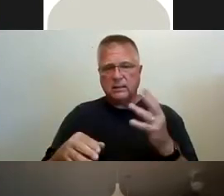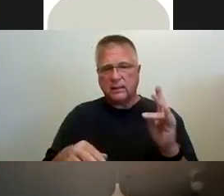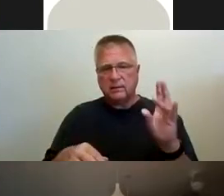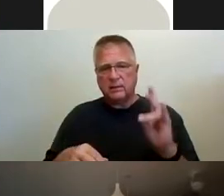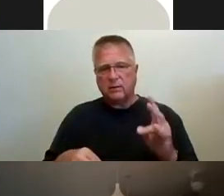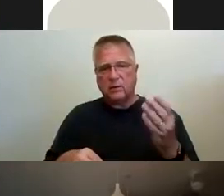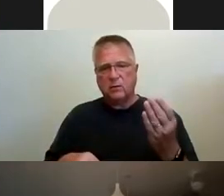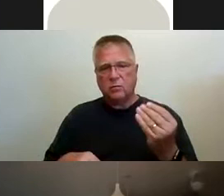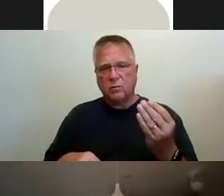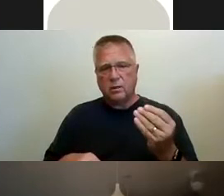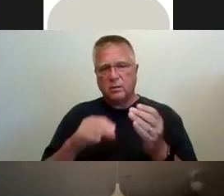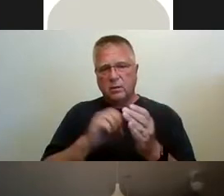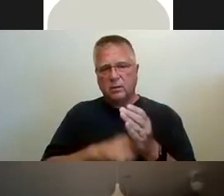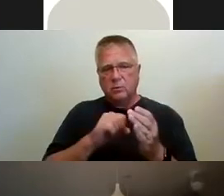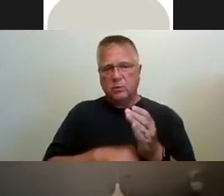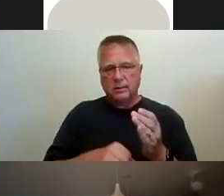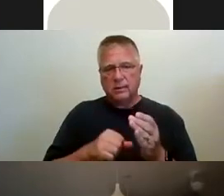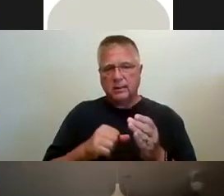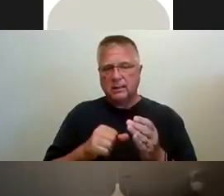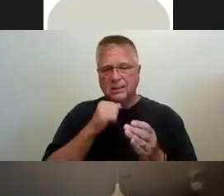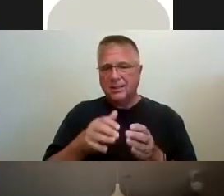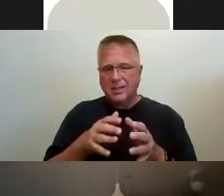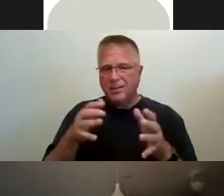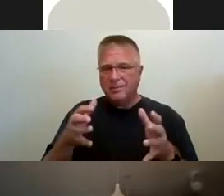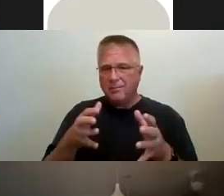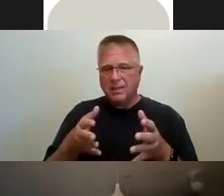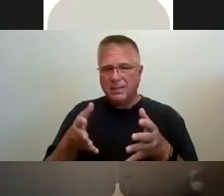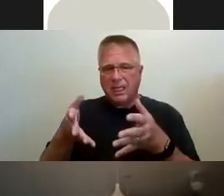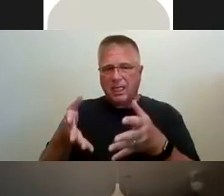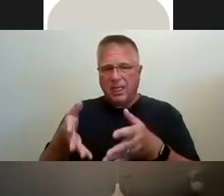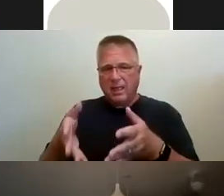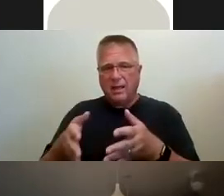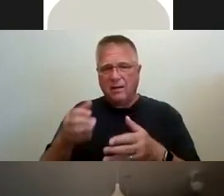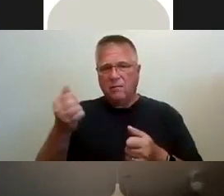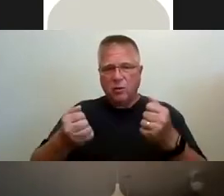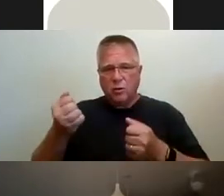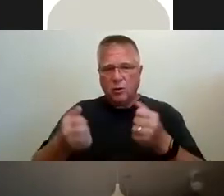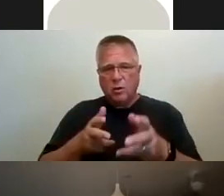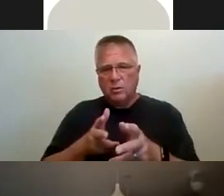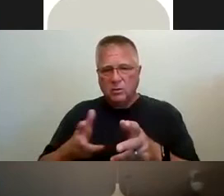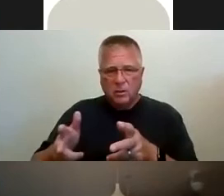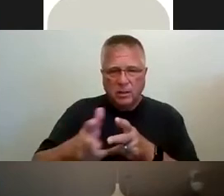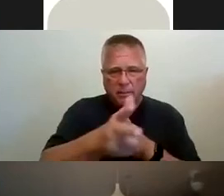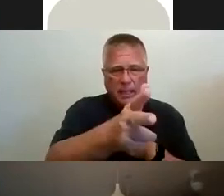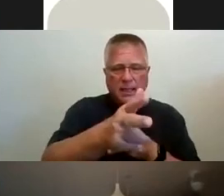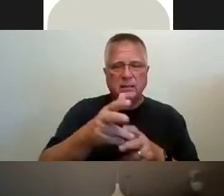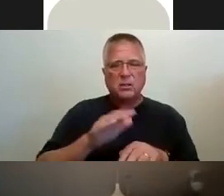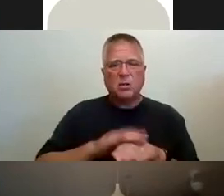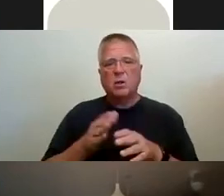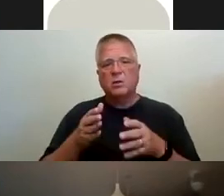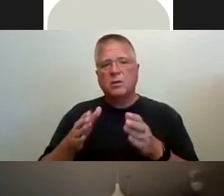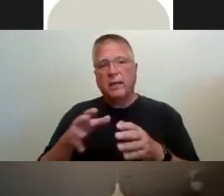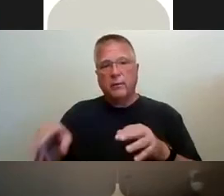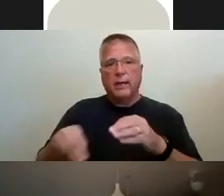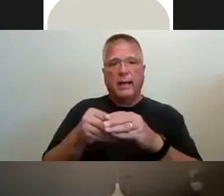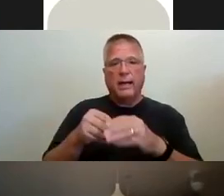But we start subtracting, there's not a whole lot of space when cars are trying to pass on our street. And so then you want to add